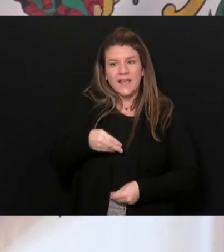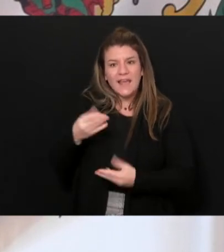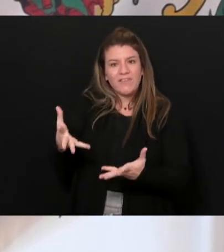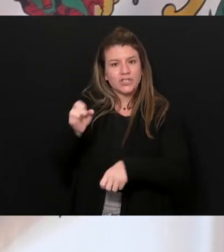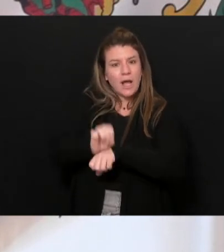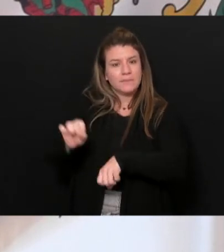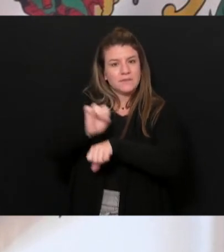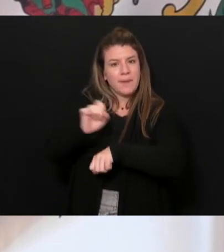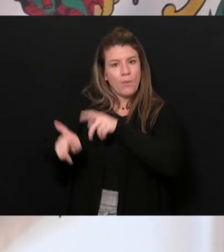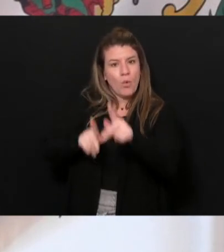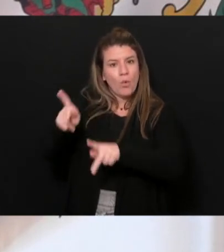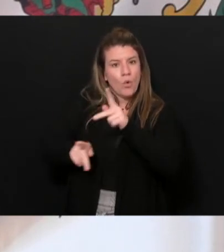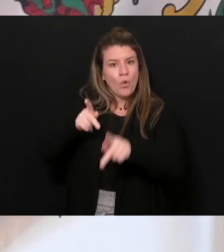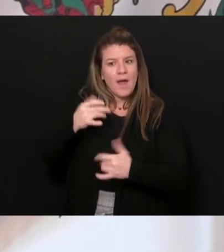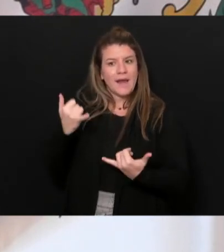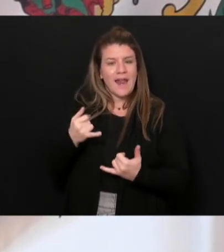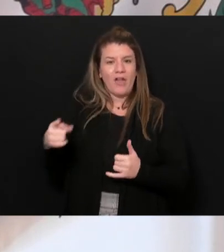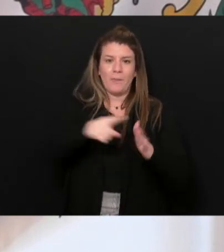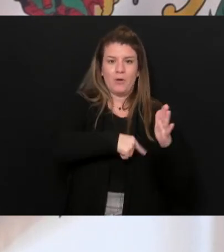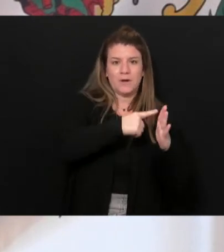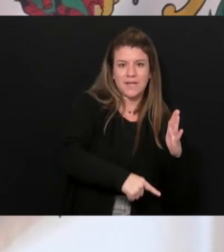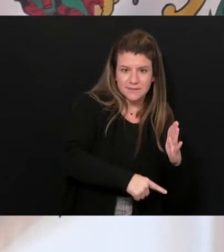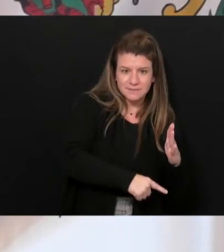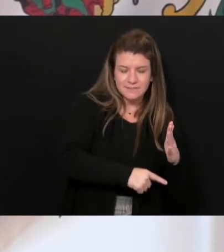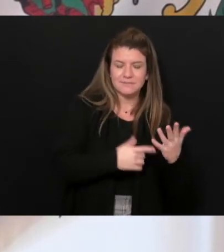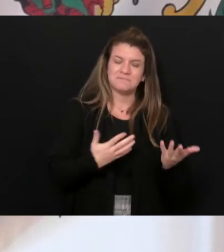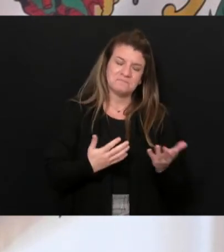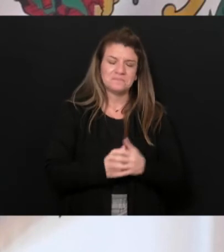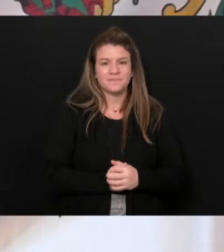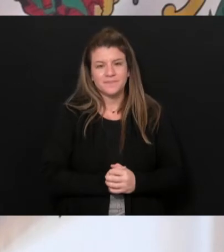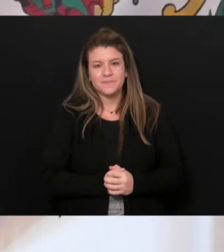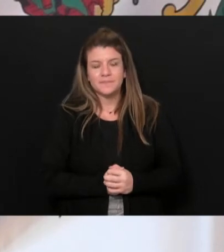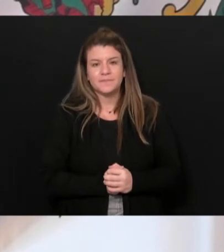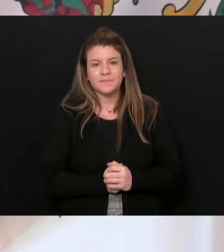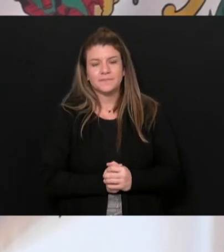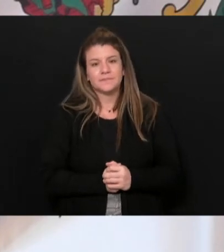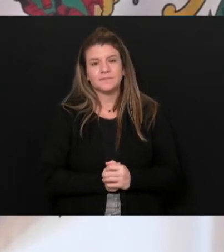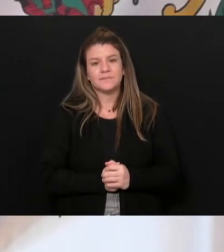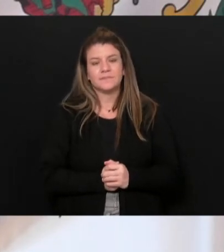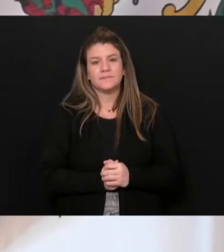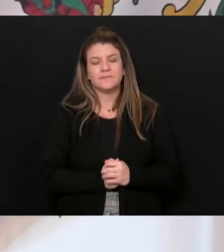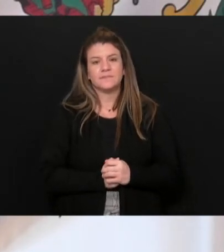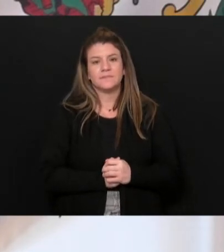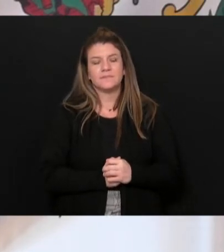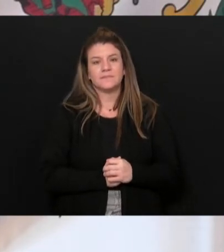there. The next thing is just this is, where